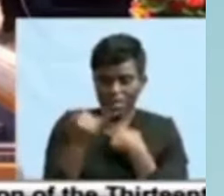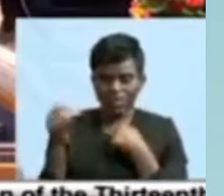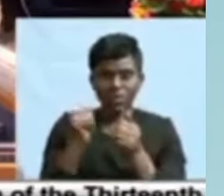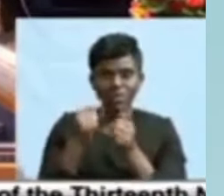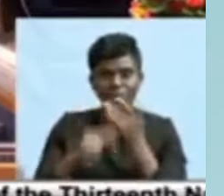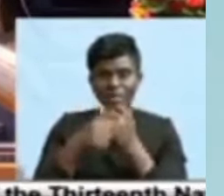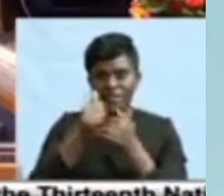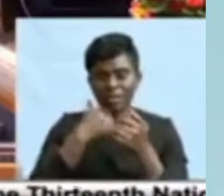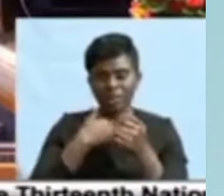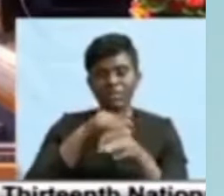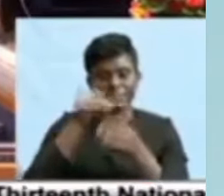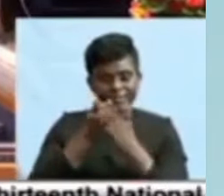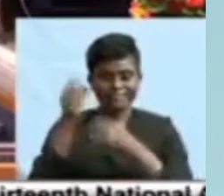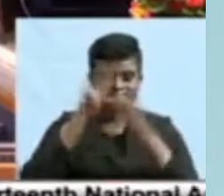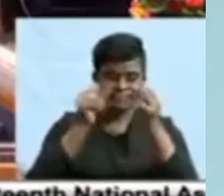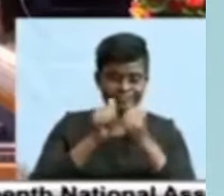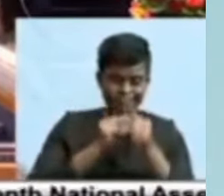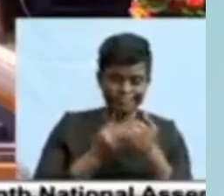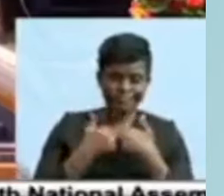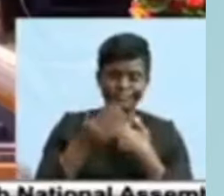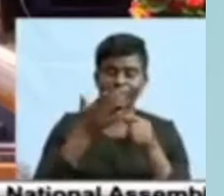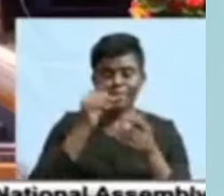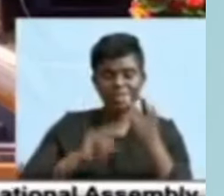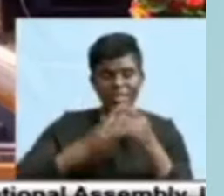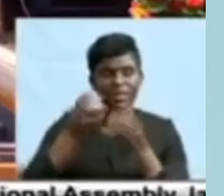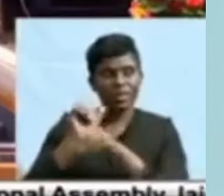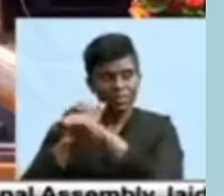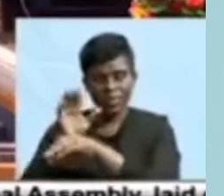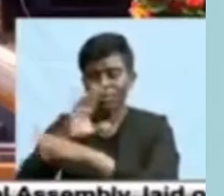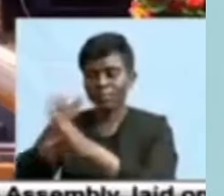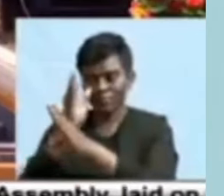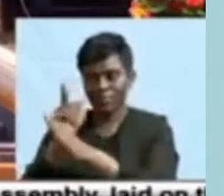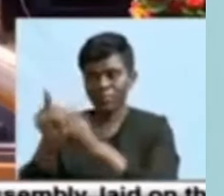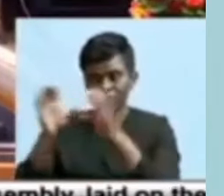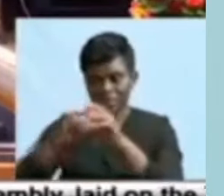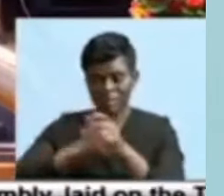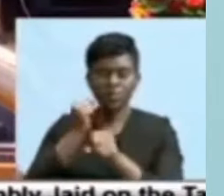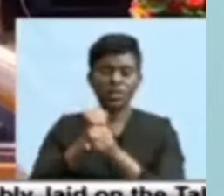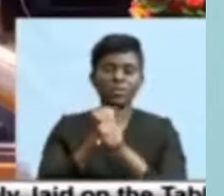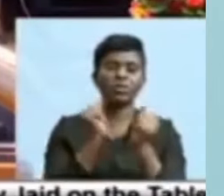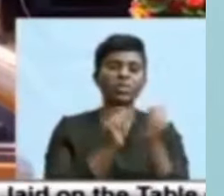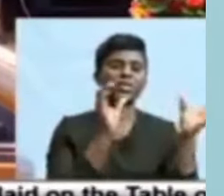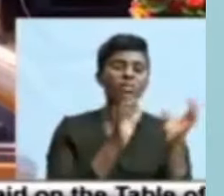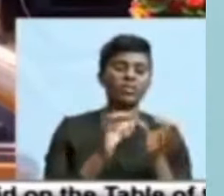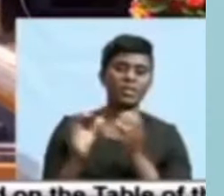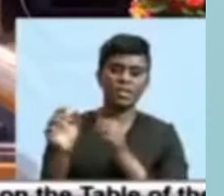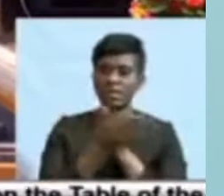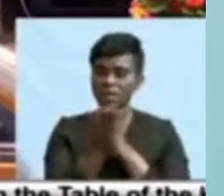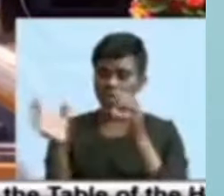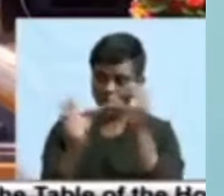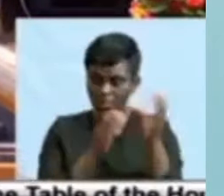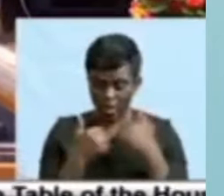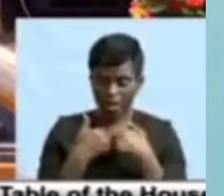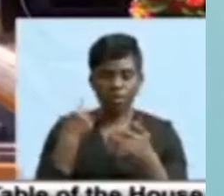that is of concern to us, let's send it to the committee. We work through committees. Those committees